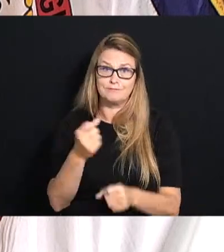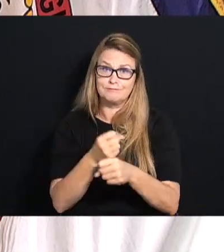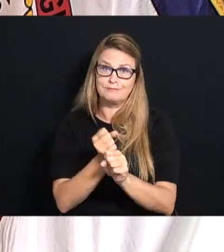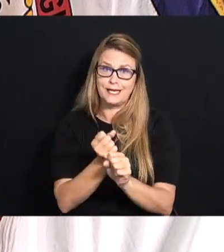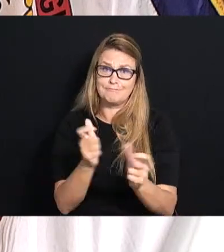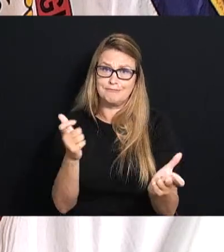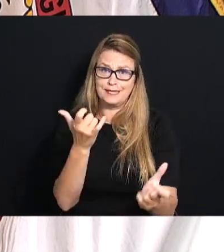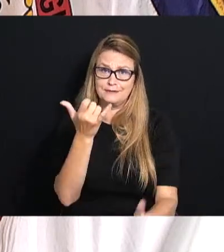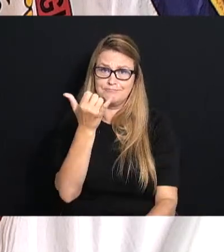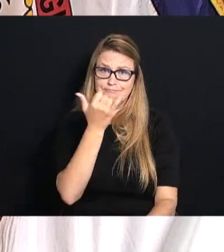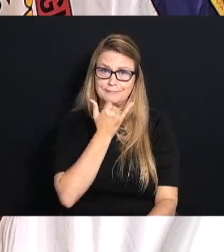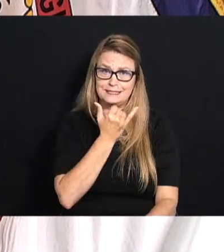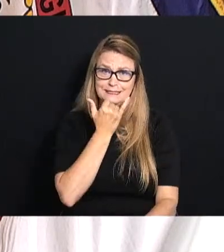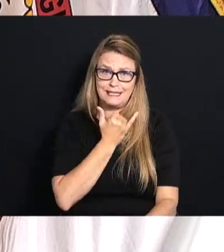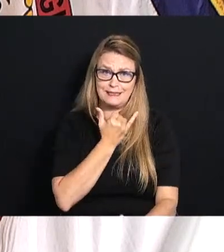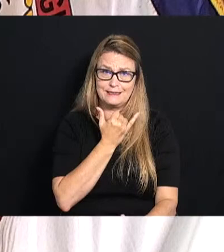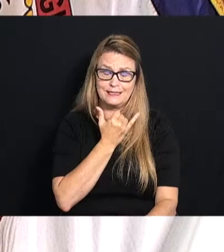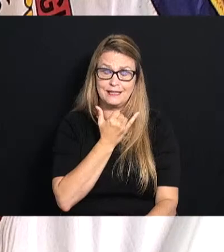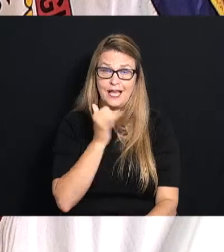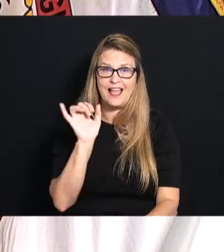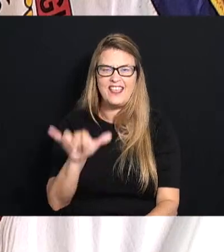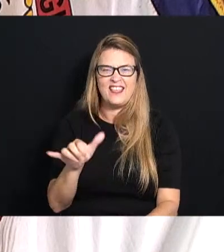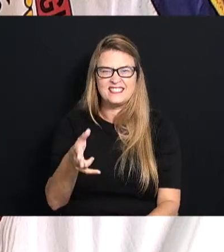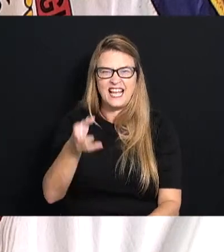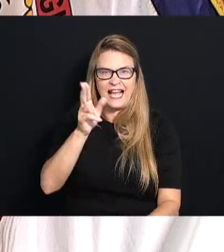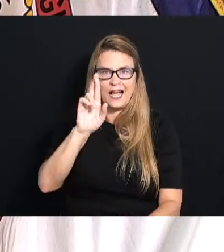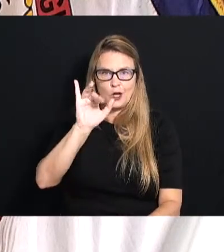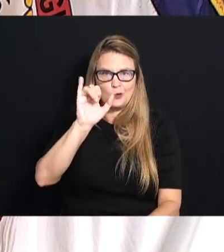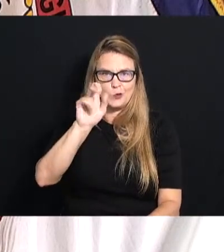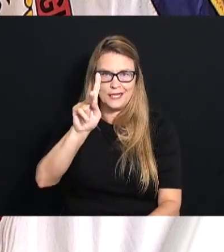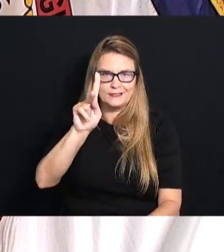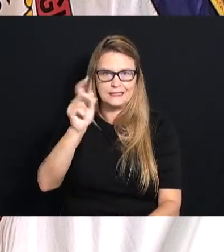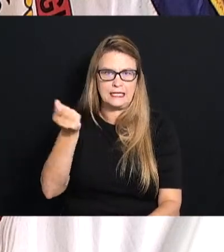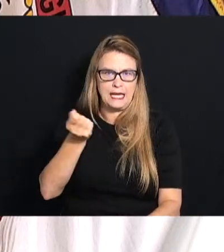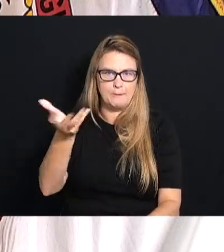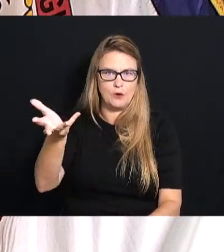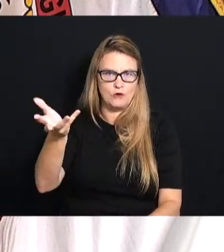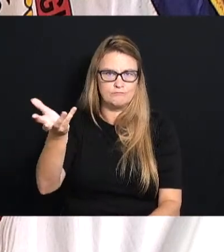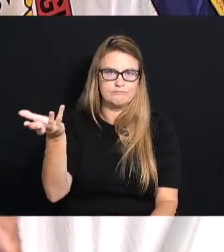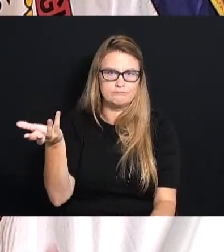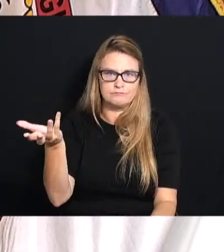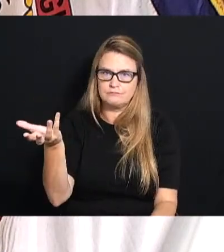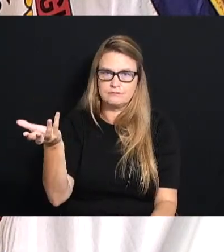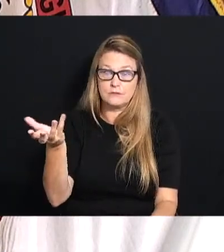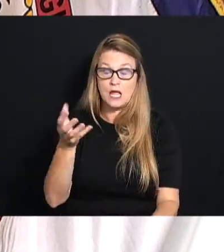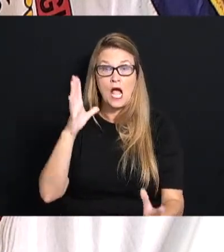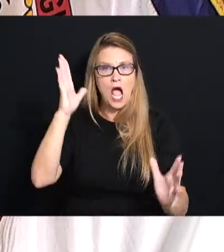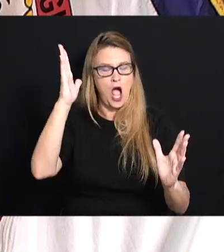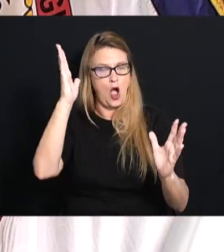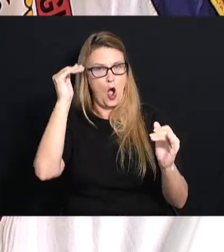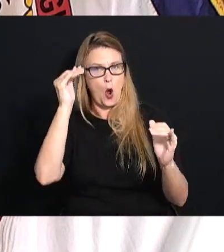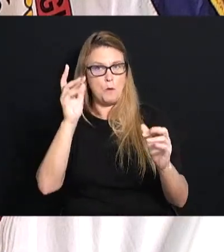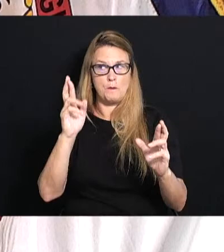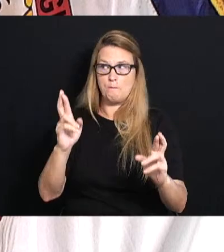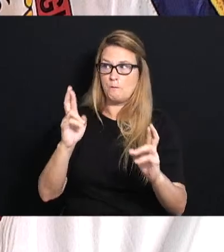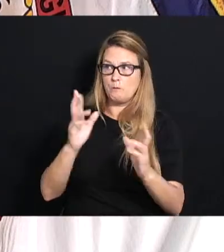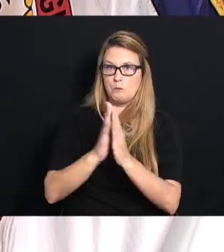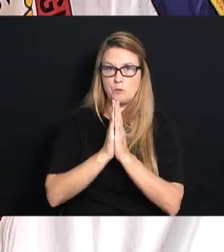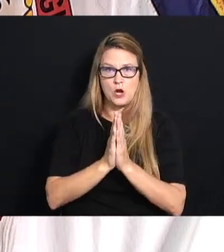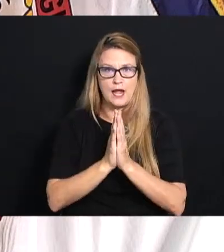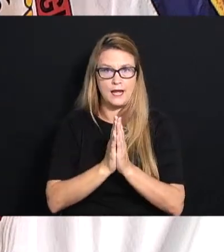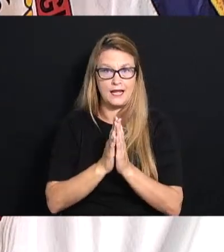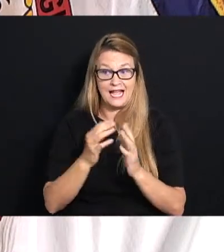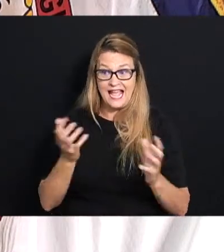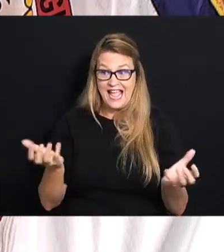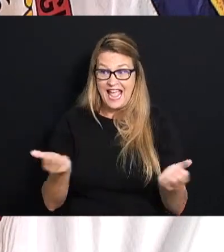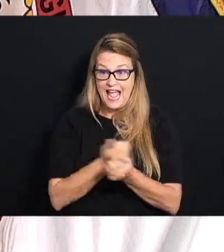mistake. It's a high risk gamble. Absolutely. Do I hope and pray that what we'll do